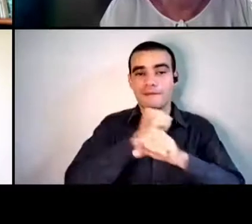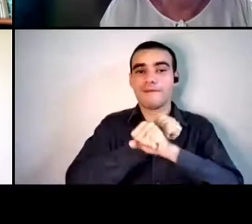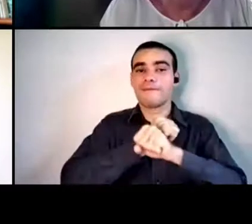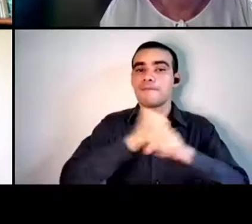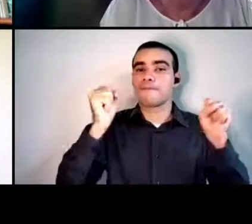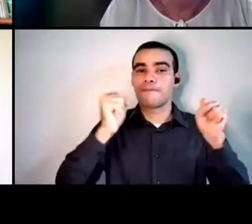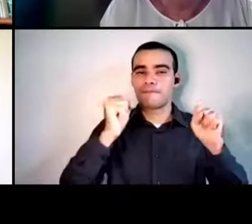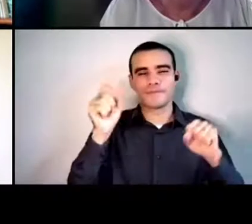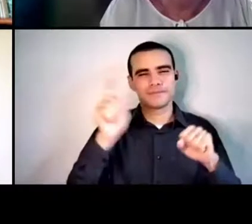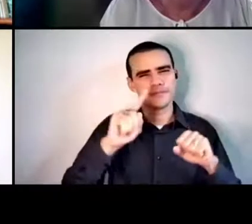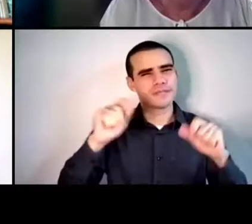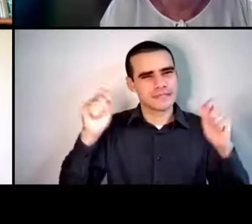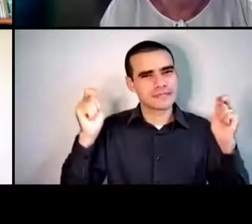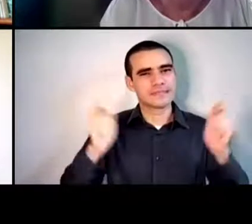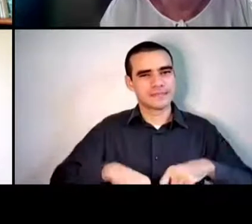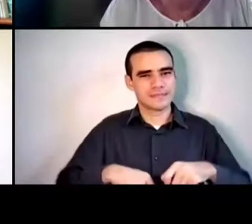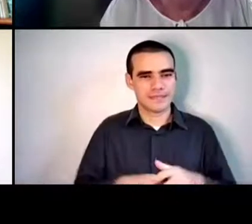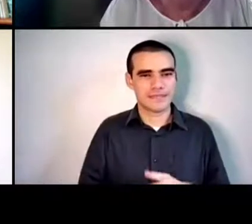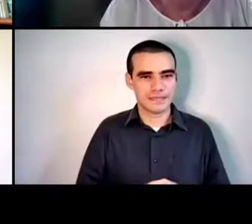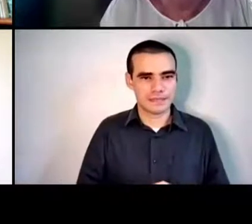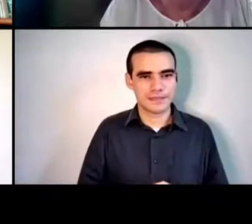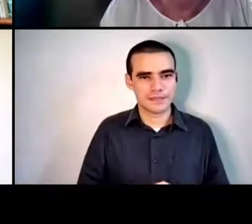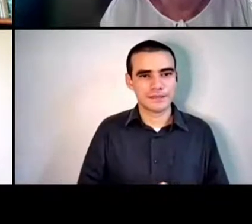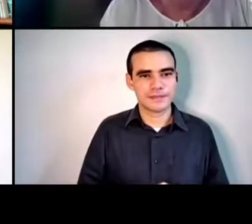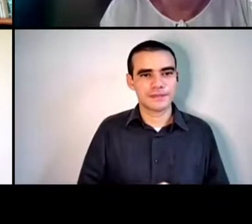not impossible. It is possible.